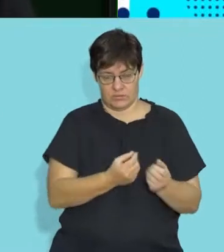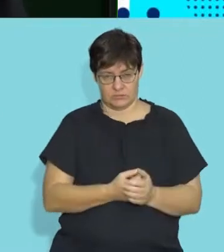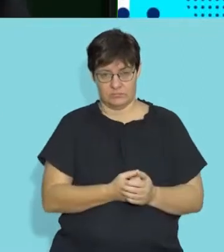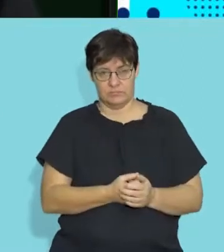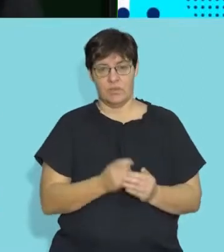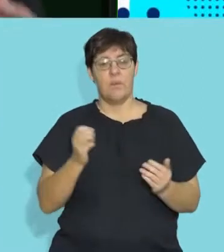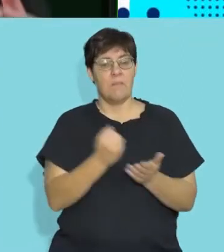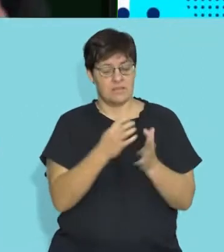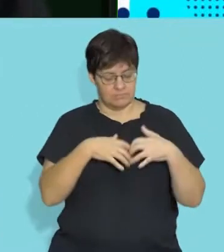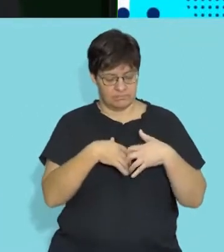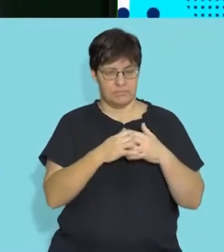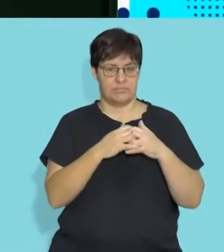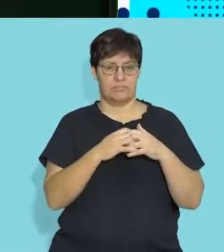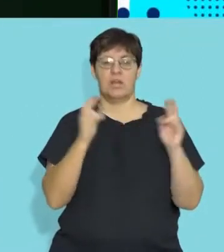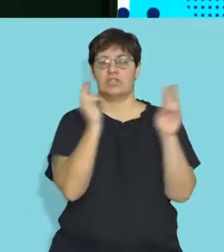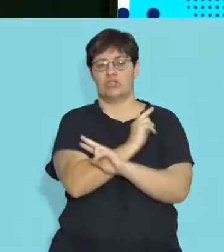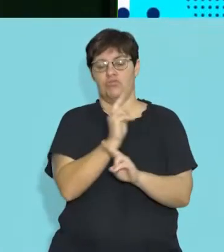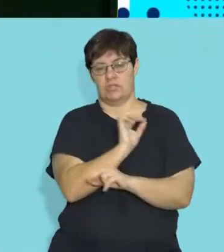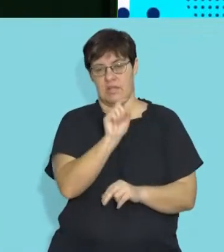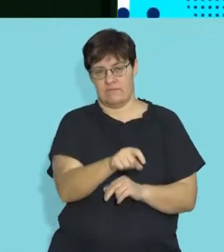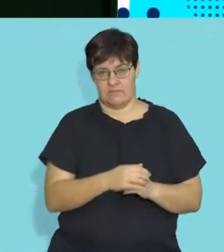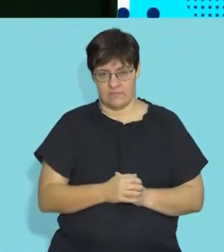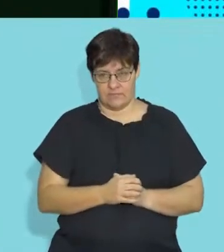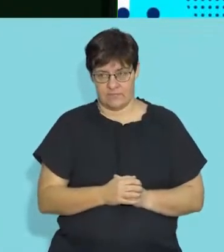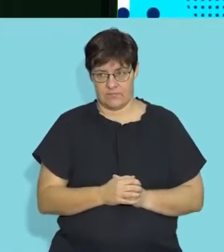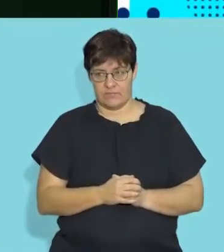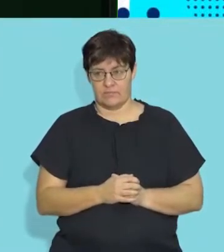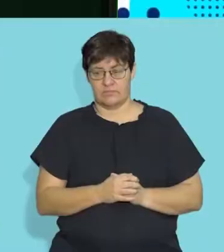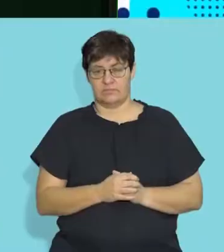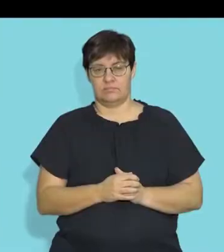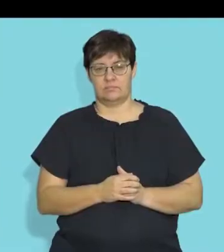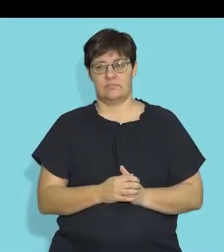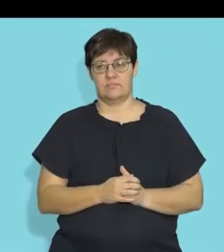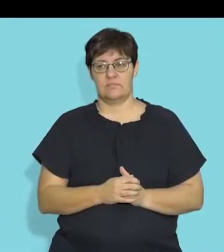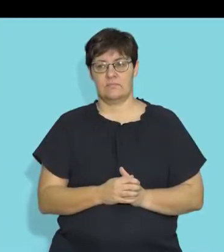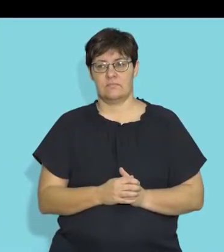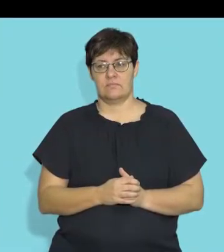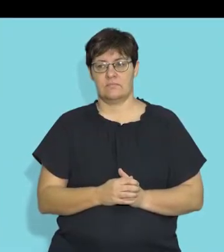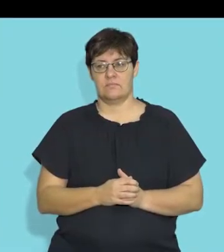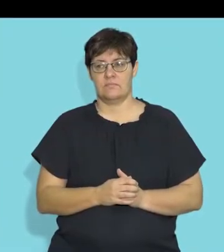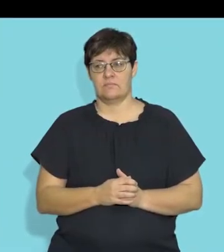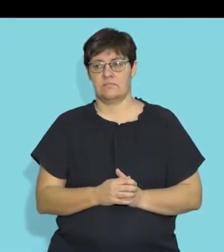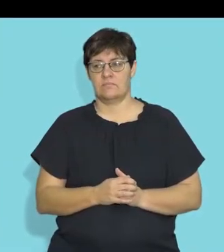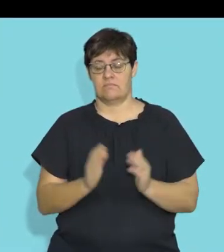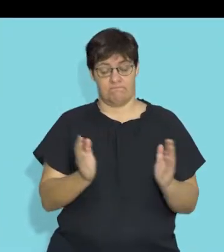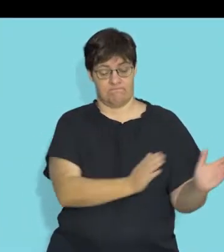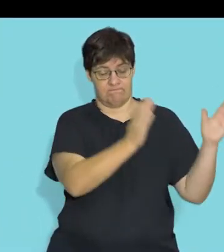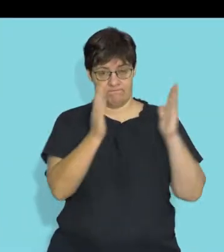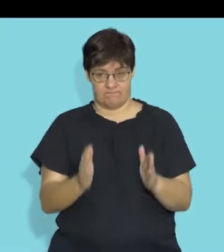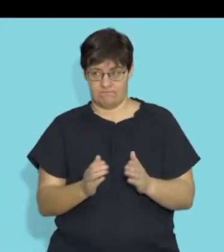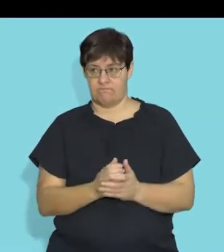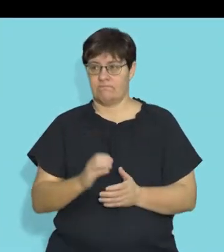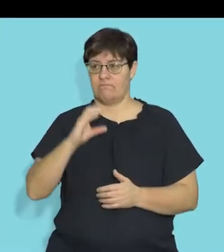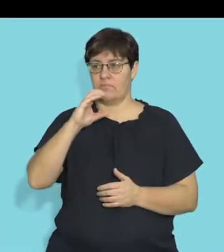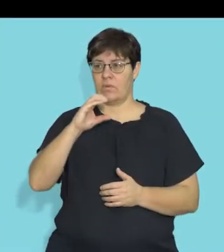have to set up some kind of security. Okay, the next branch that we're looking at is your